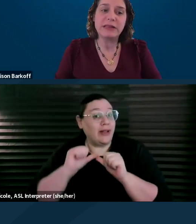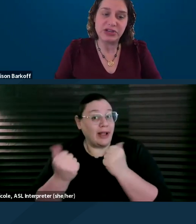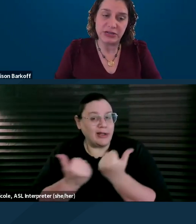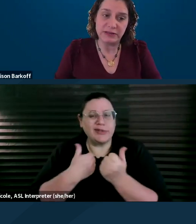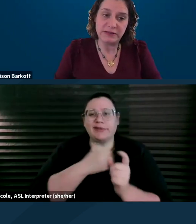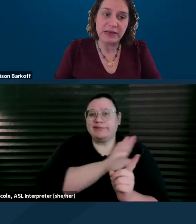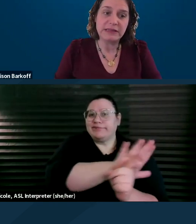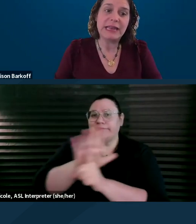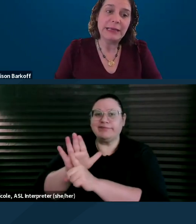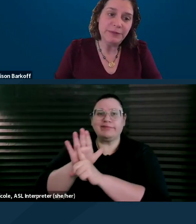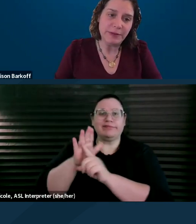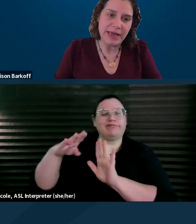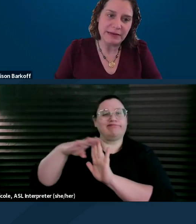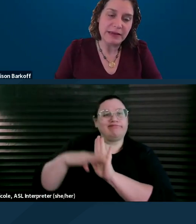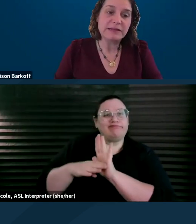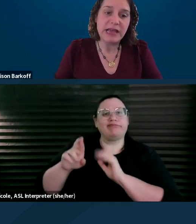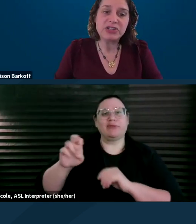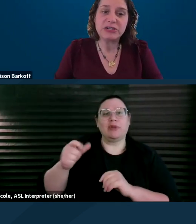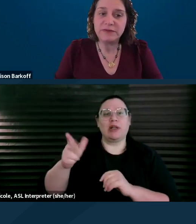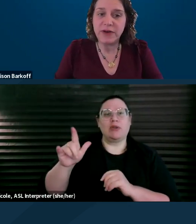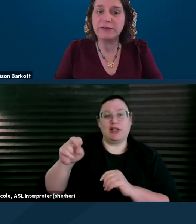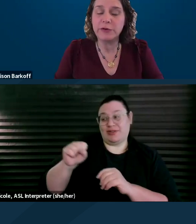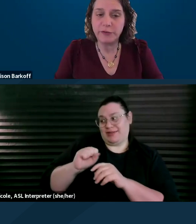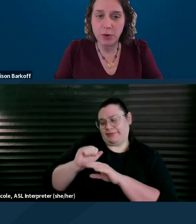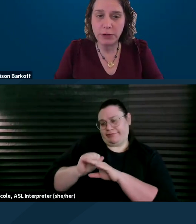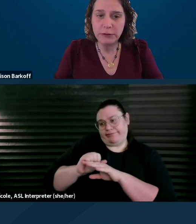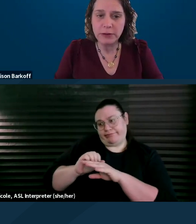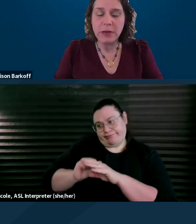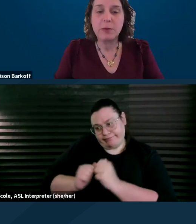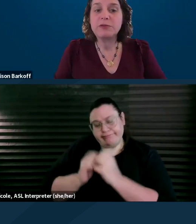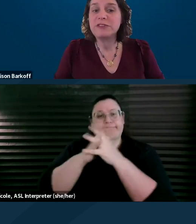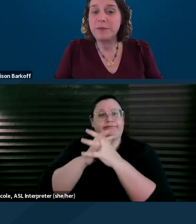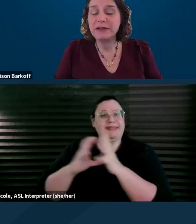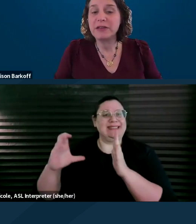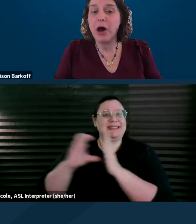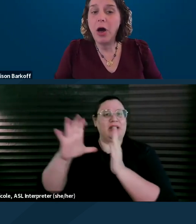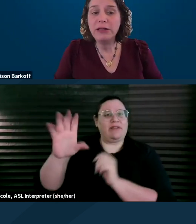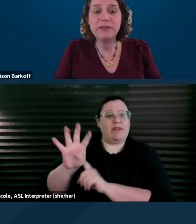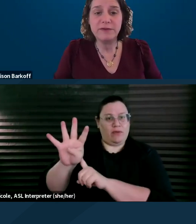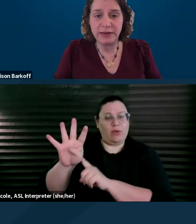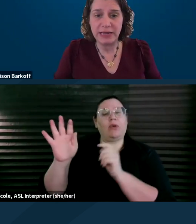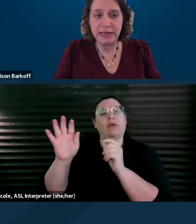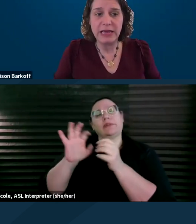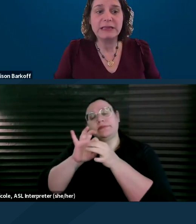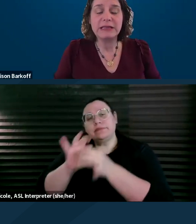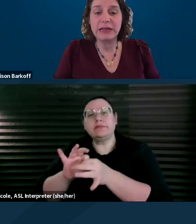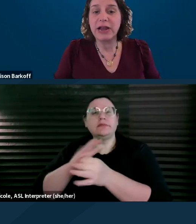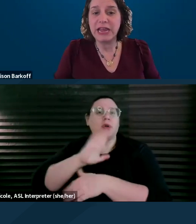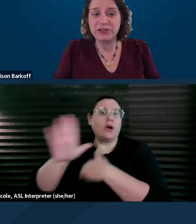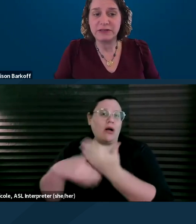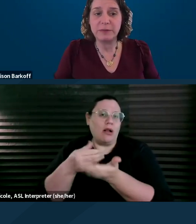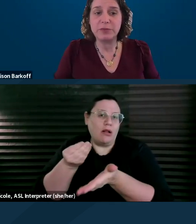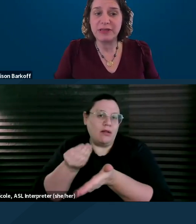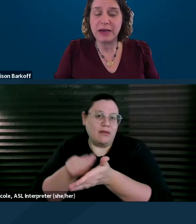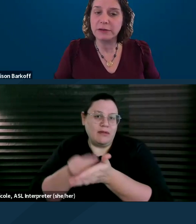own regulations that implement Section 504 with respect to all of the funding that